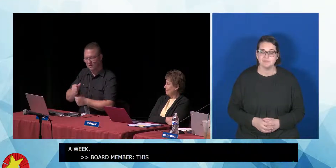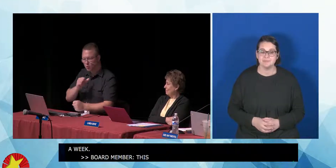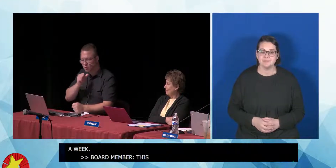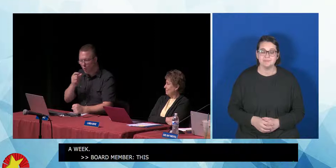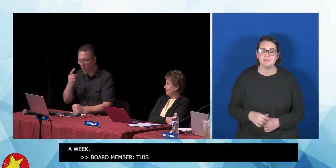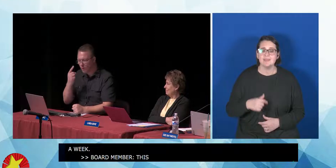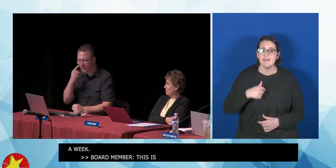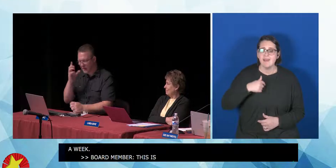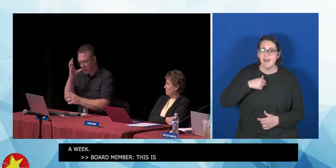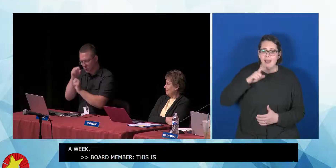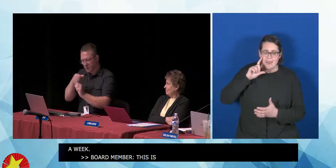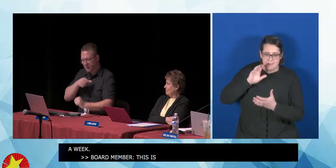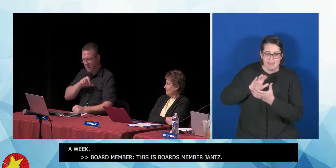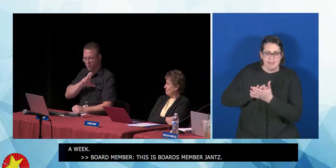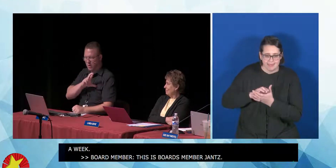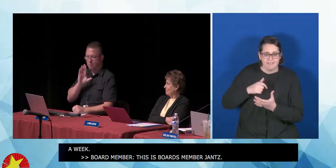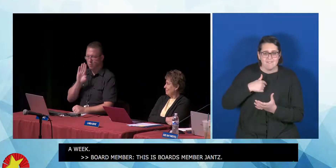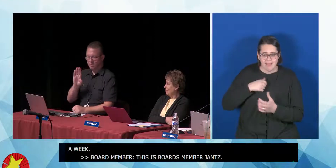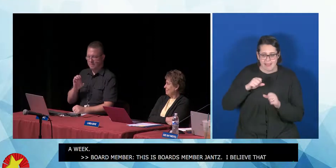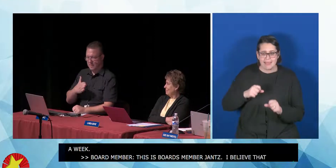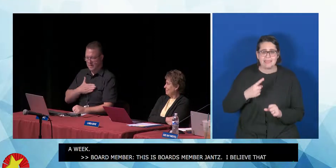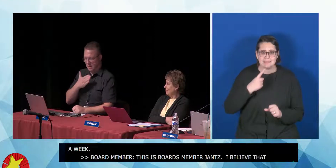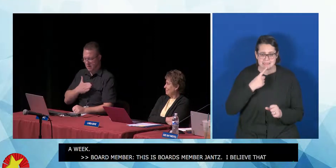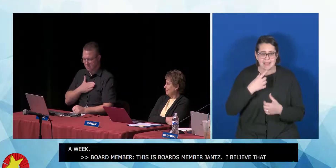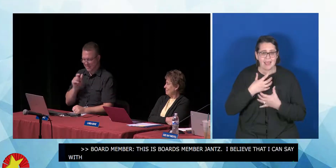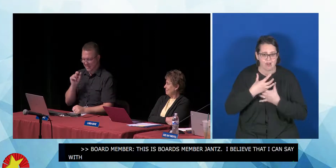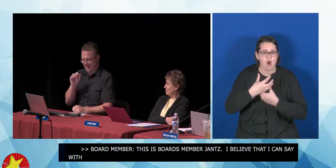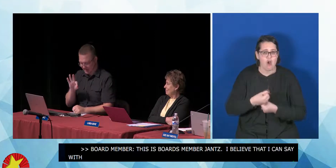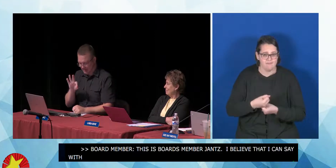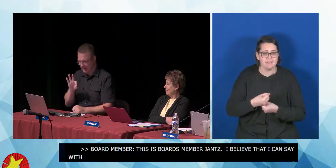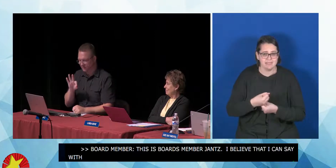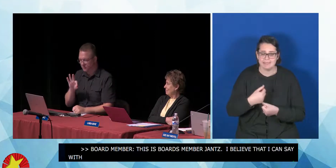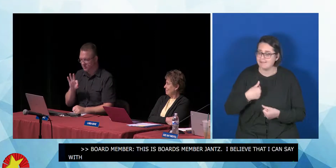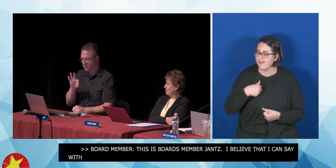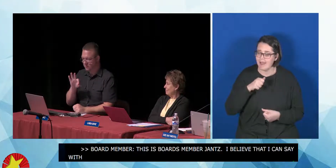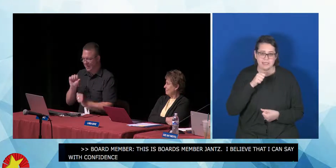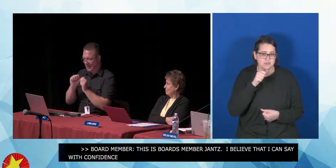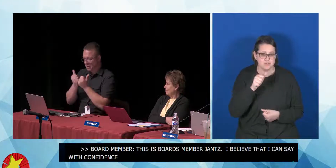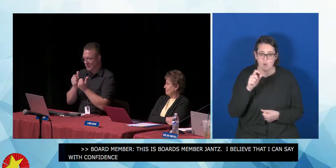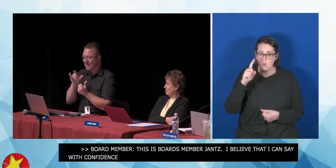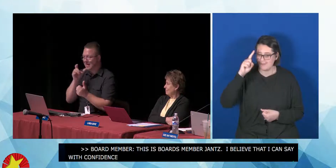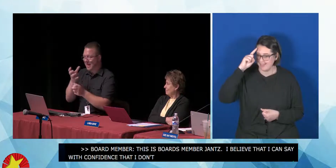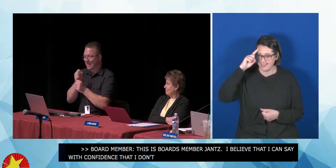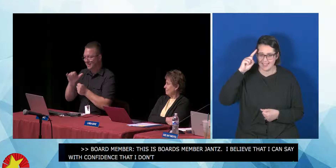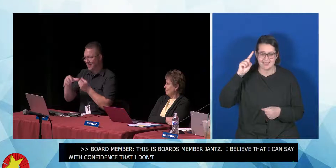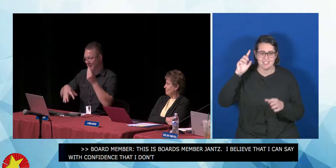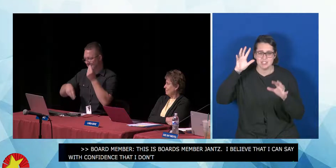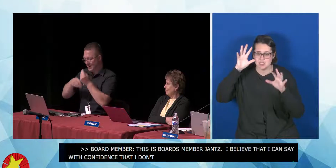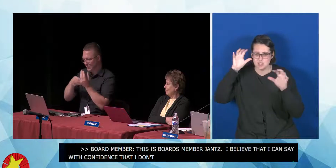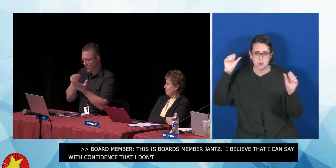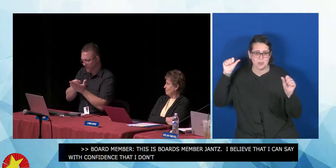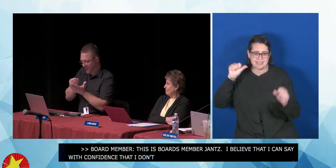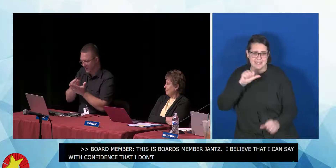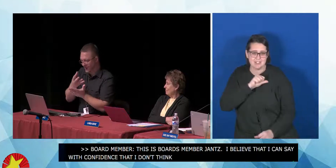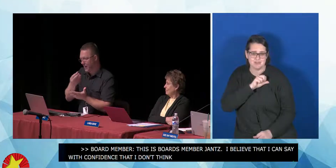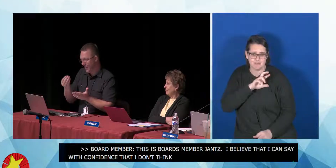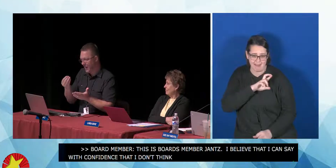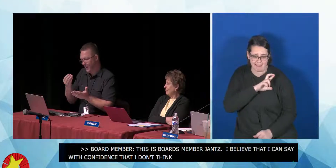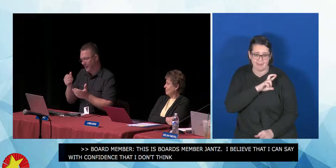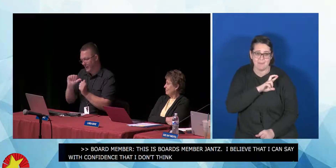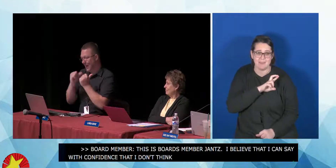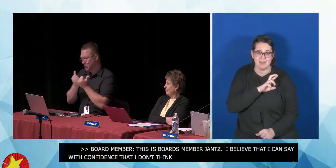I believe I can say with confidence that I don't think Superintendent Reichman would